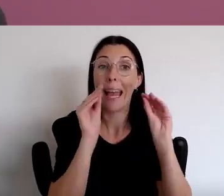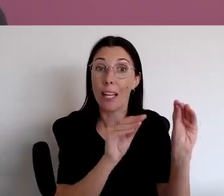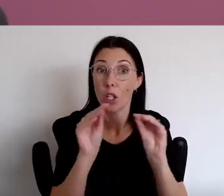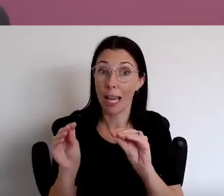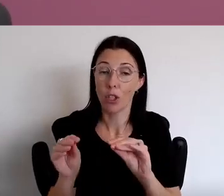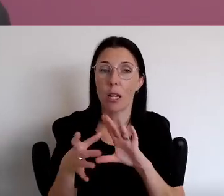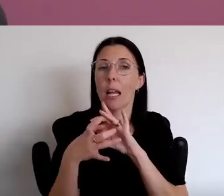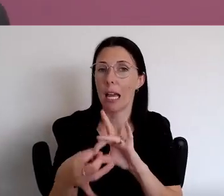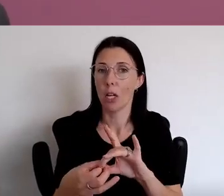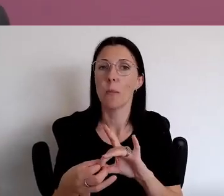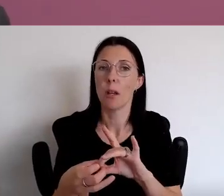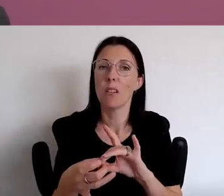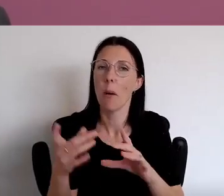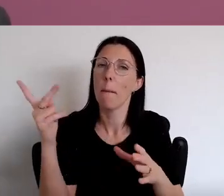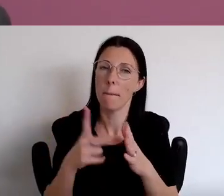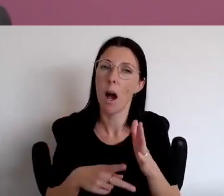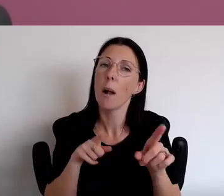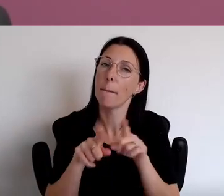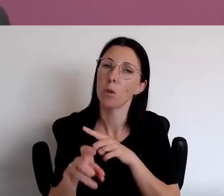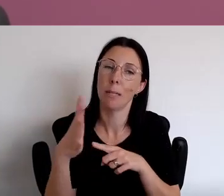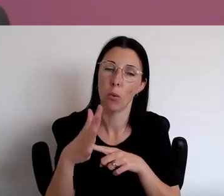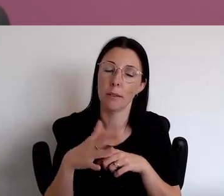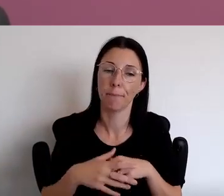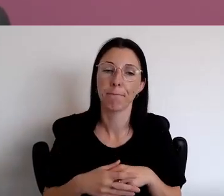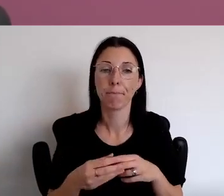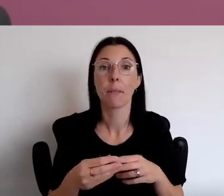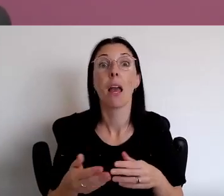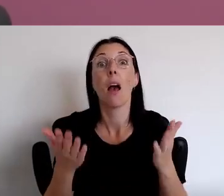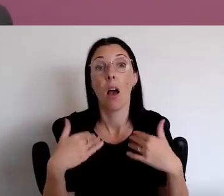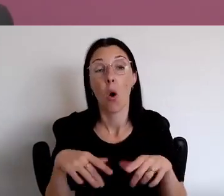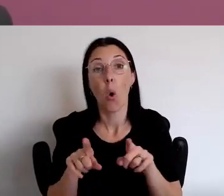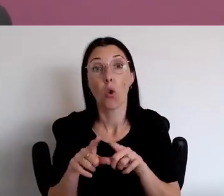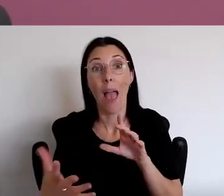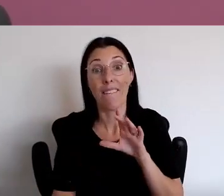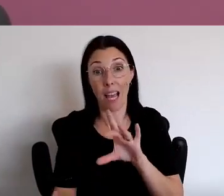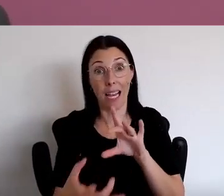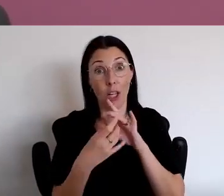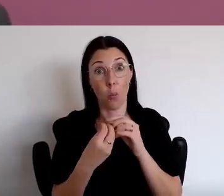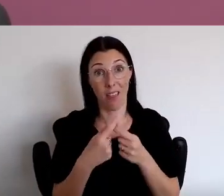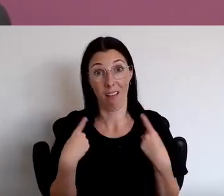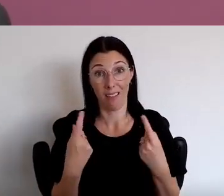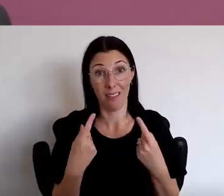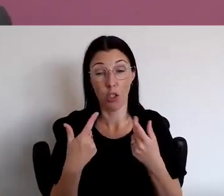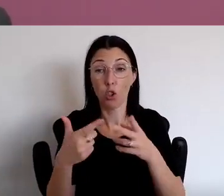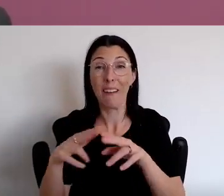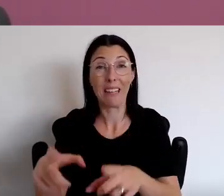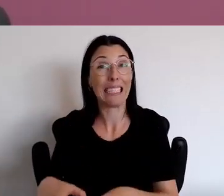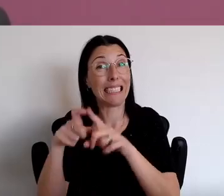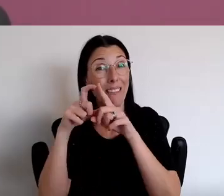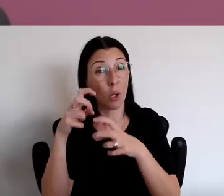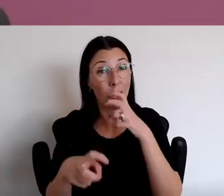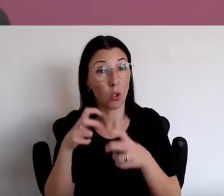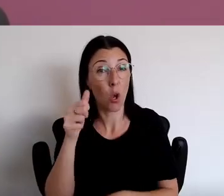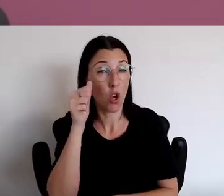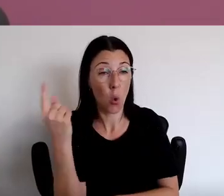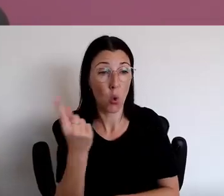important part of it. Second to that is having that connection with this organisation. So if they have a tricky issue, to make sure they know who to contact